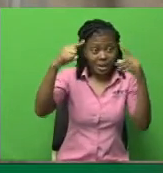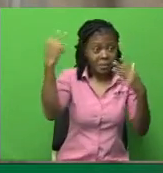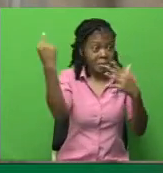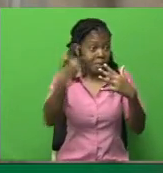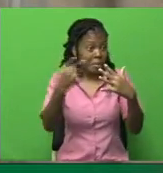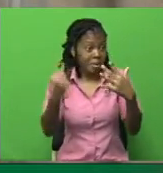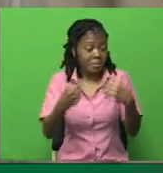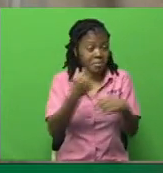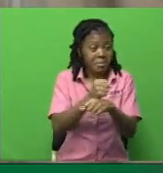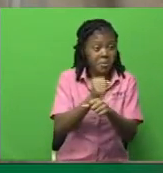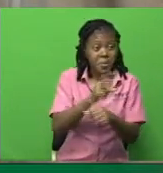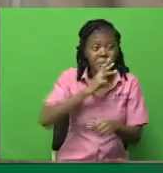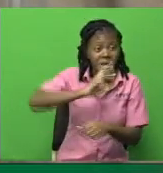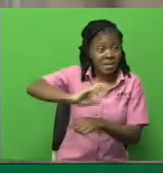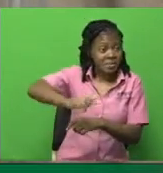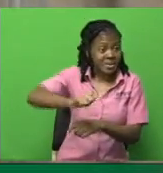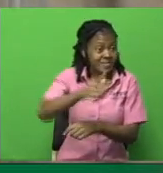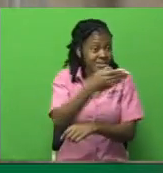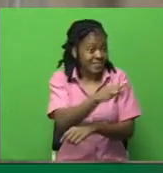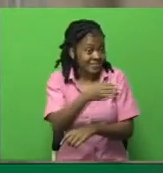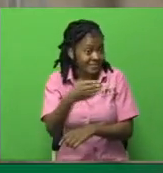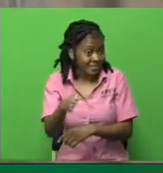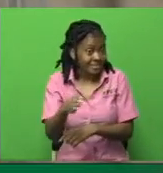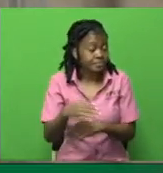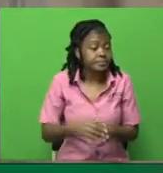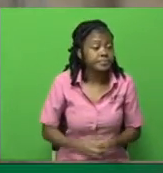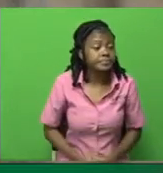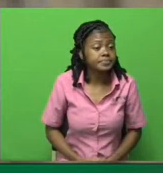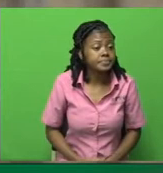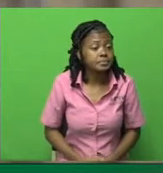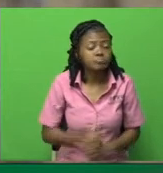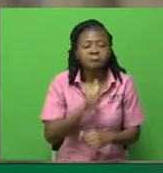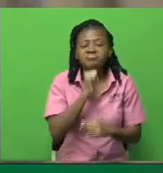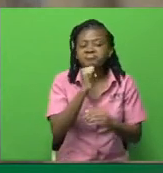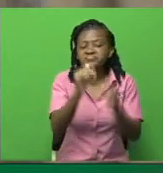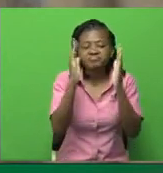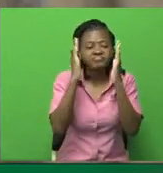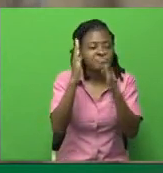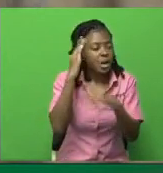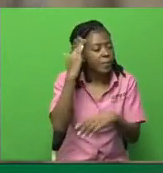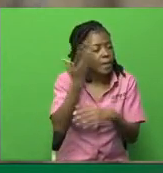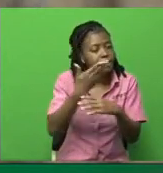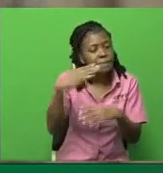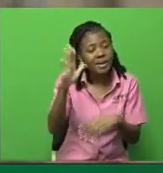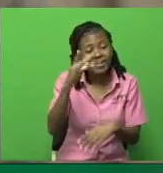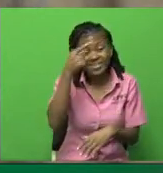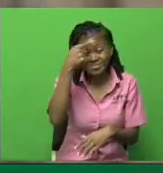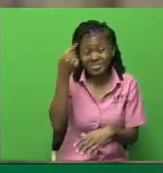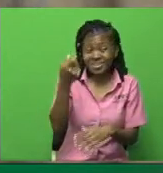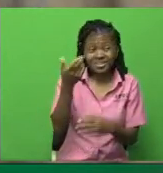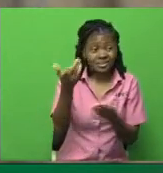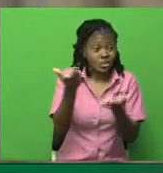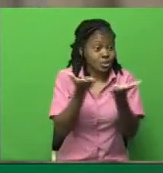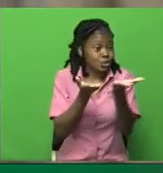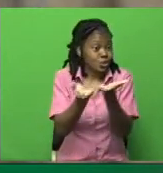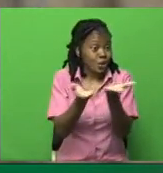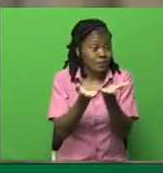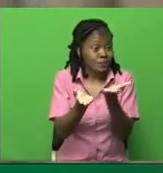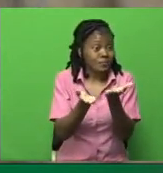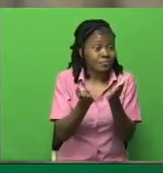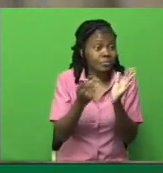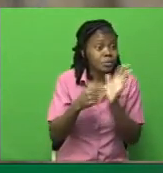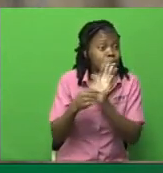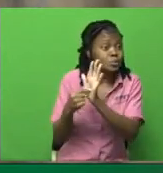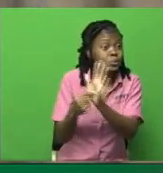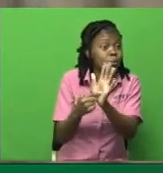and the increased capacity of Wasa when their very own quality of service standard document is refuting their